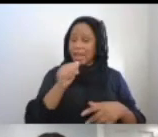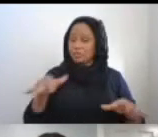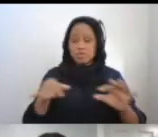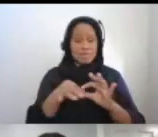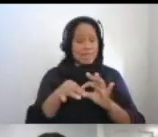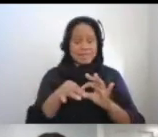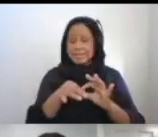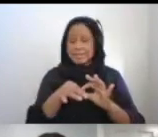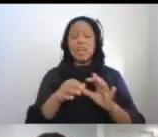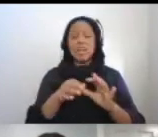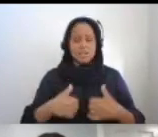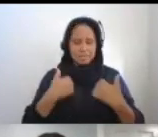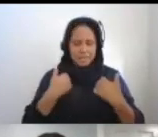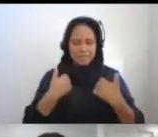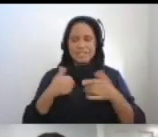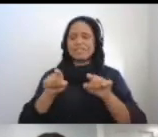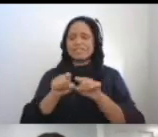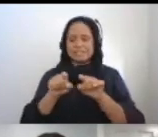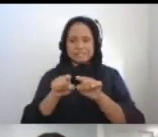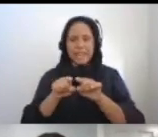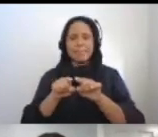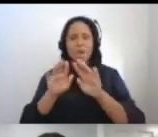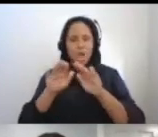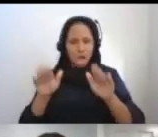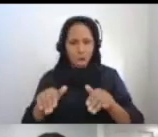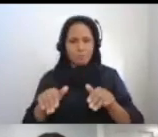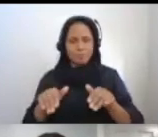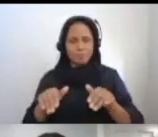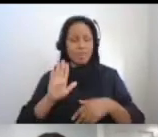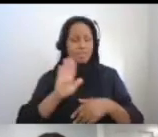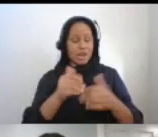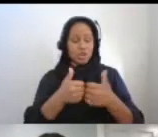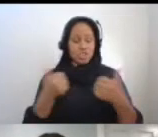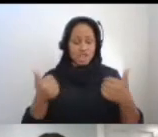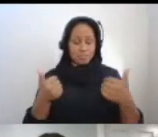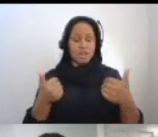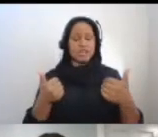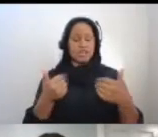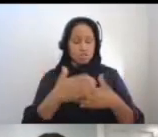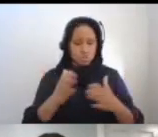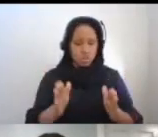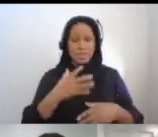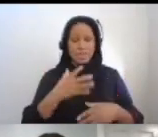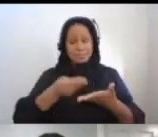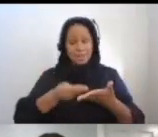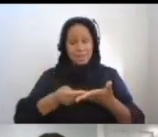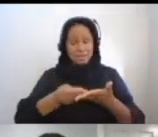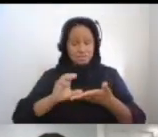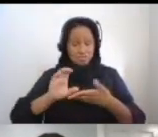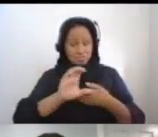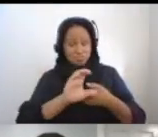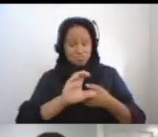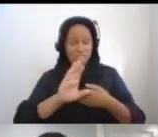their own room, and the budget will pay for their room and board, which means their portion of the rent and